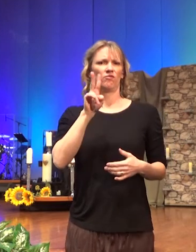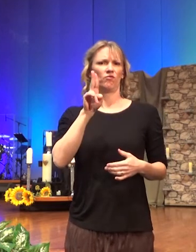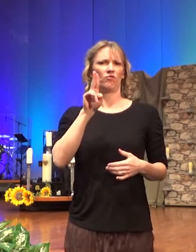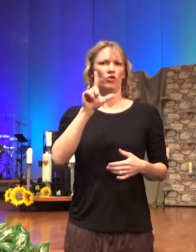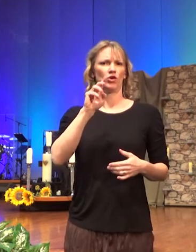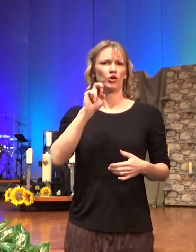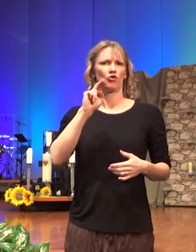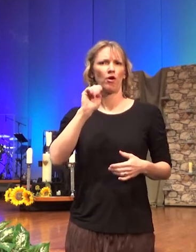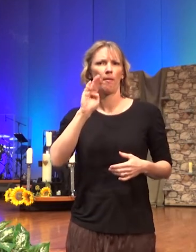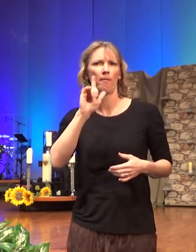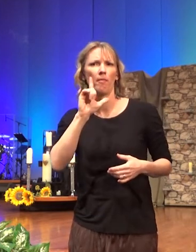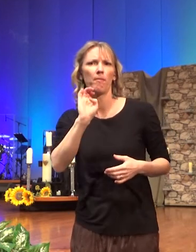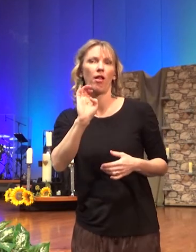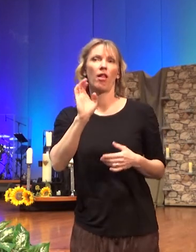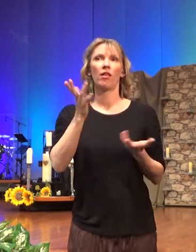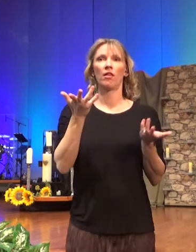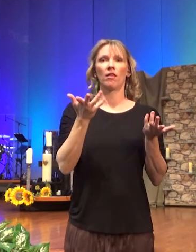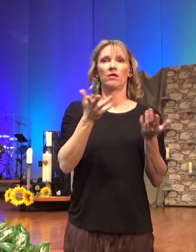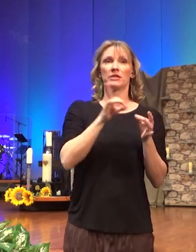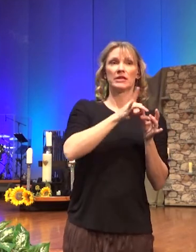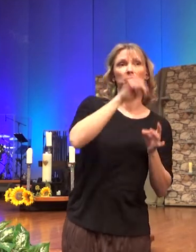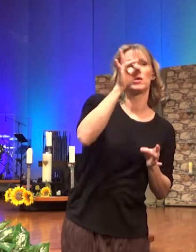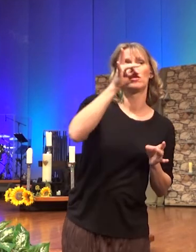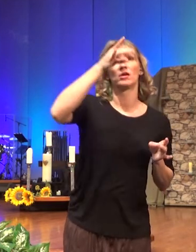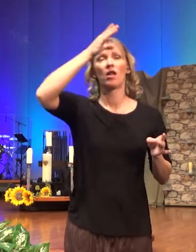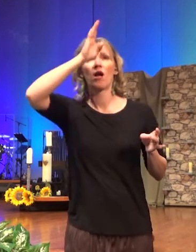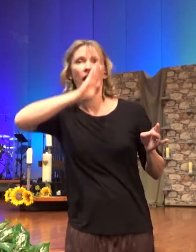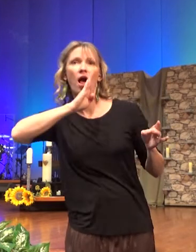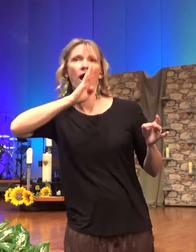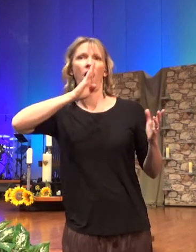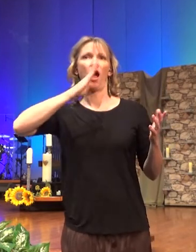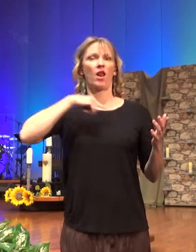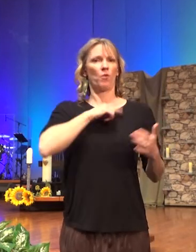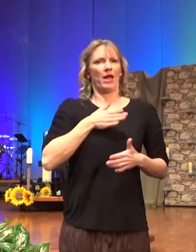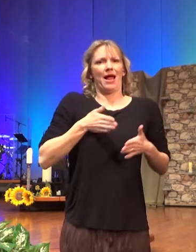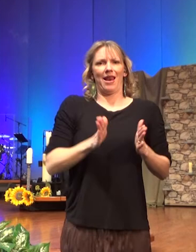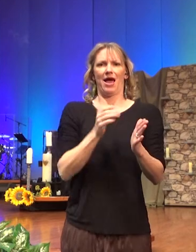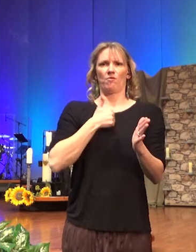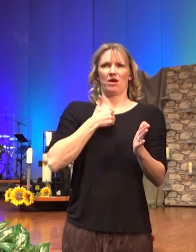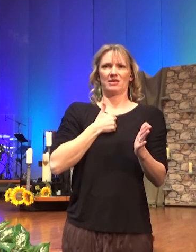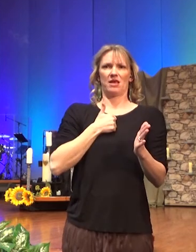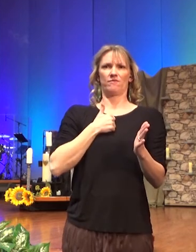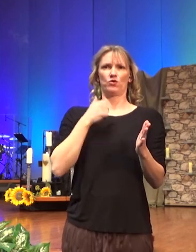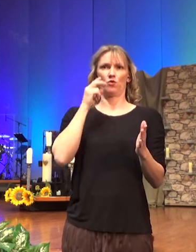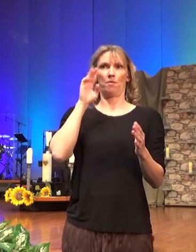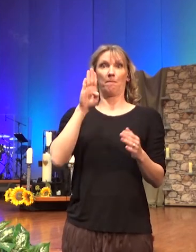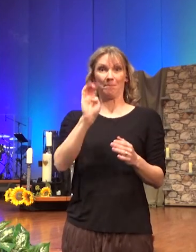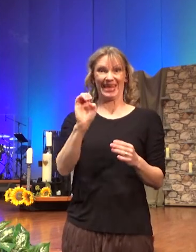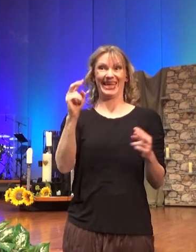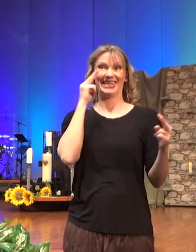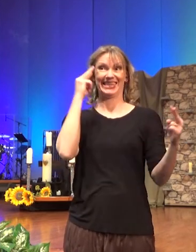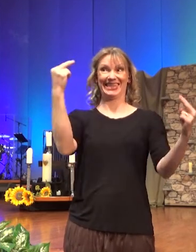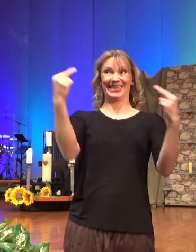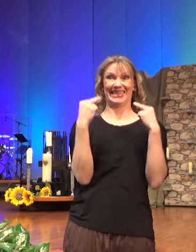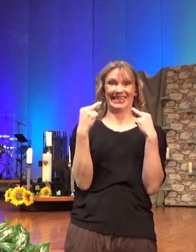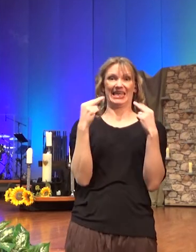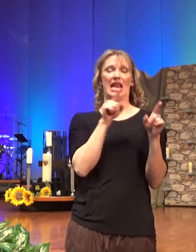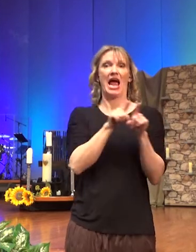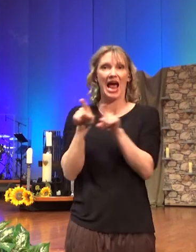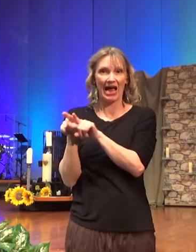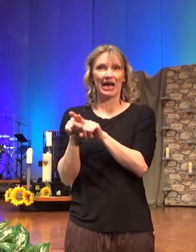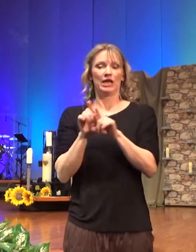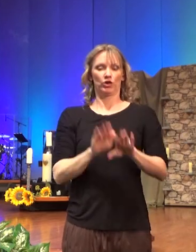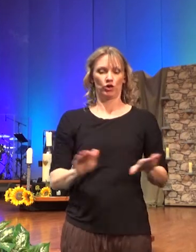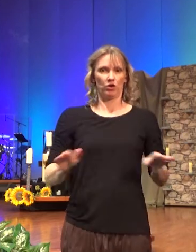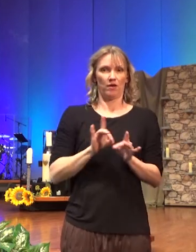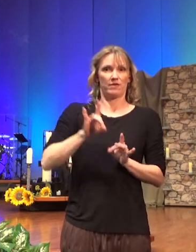come into this place, you're willing, even if it's by the Spirit or God, we're allowing ourselves to be seen as the children